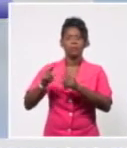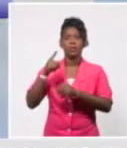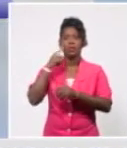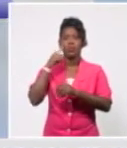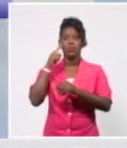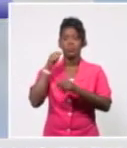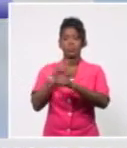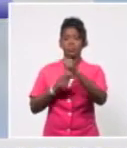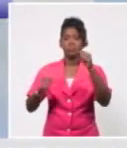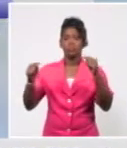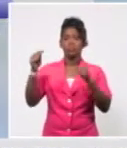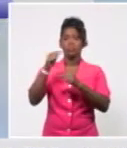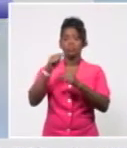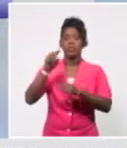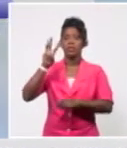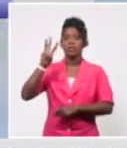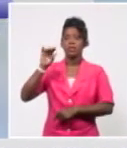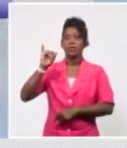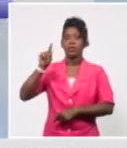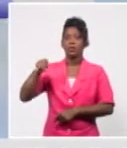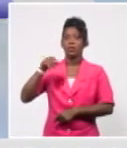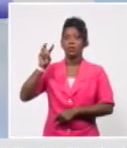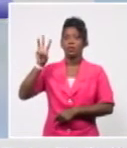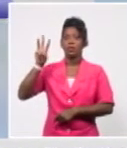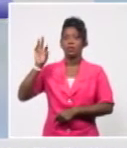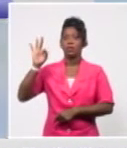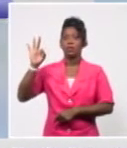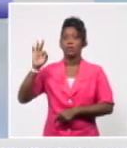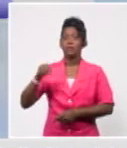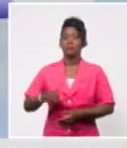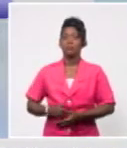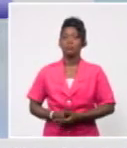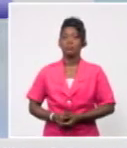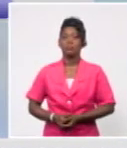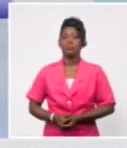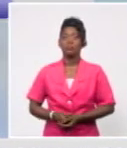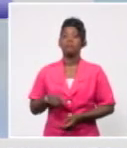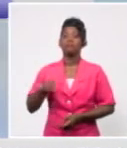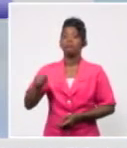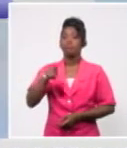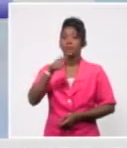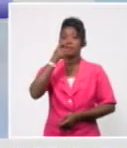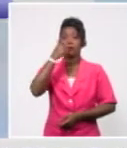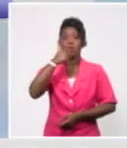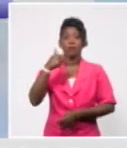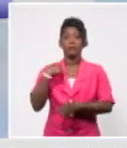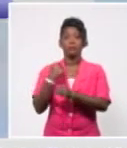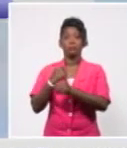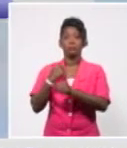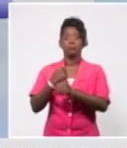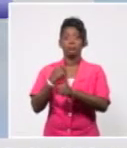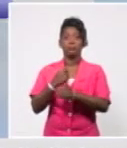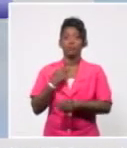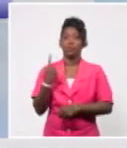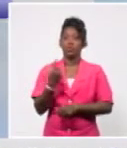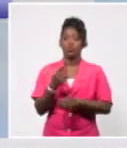36.38. Havana follows with a rate of 21.36, slightly lower than